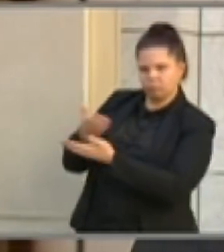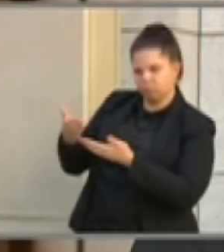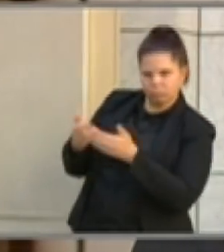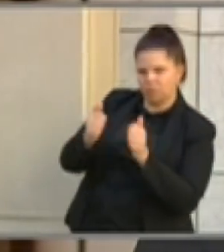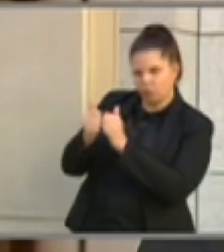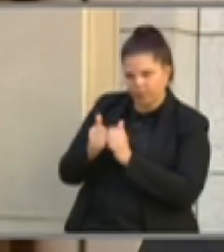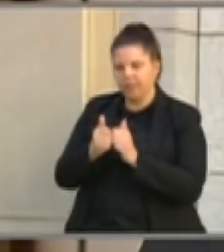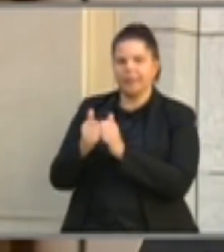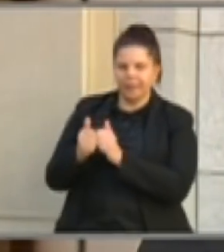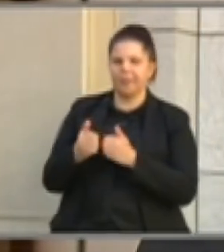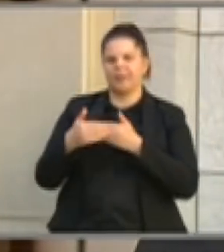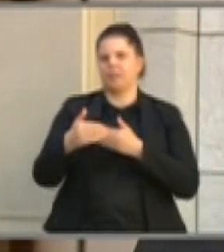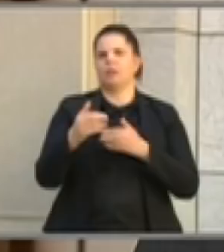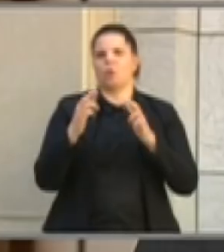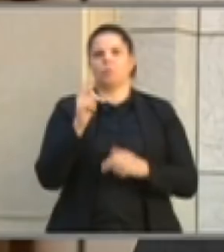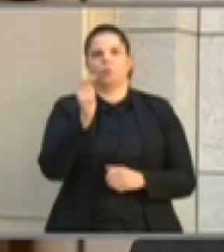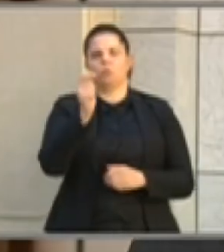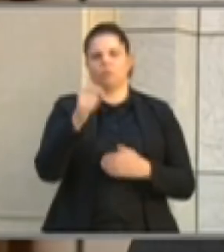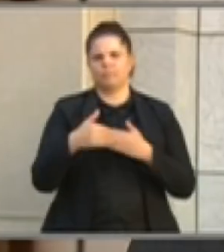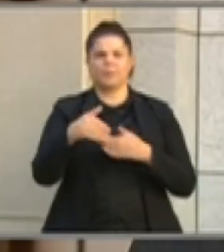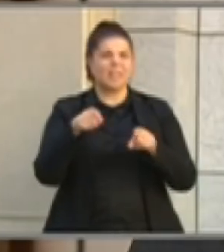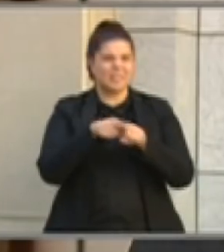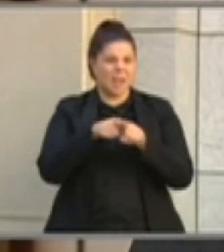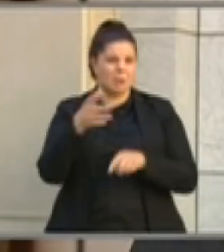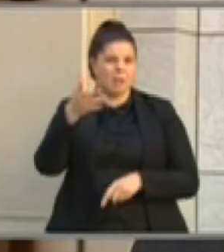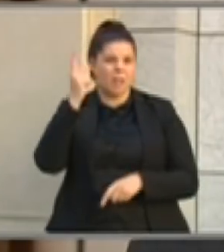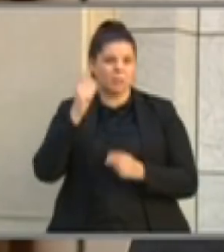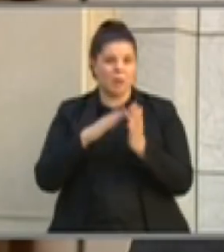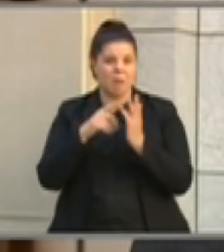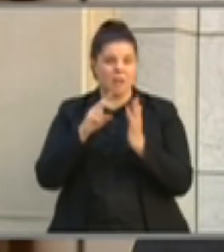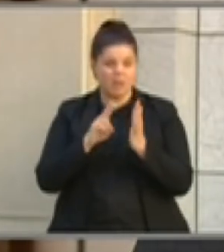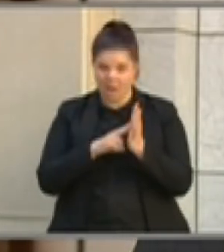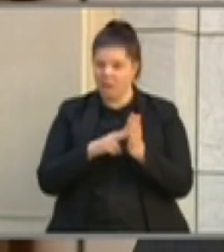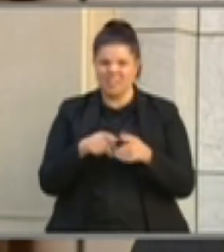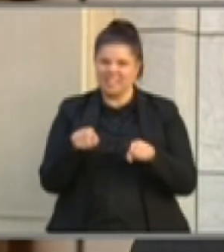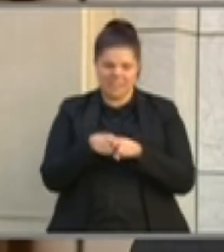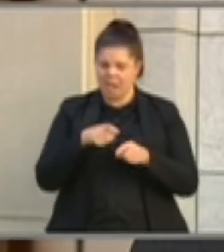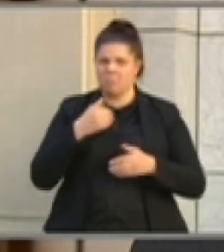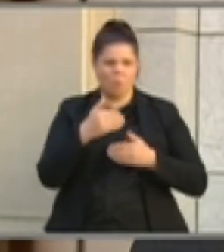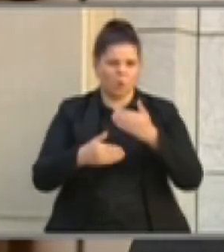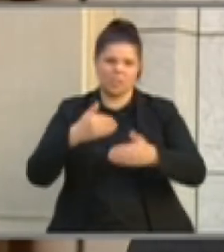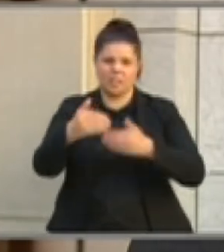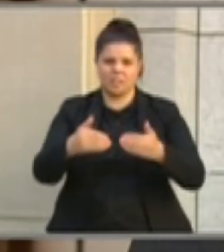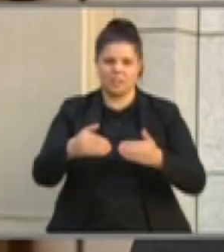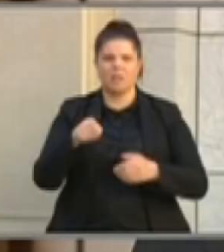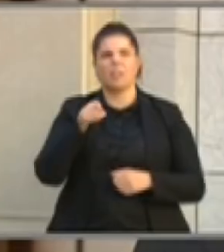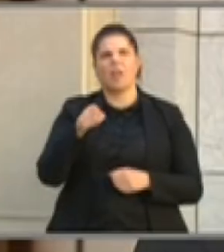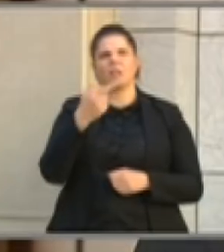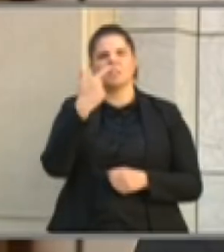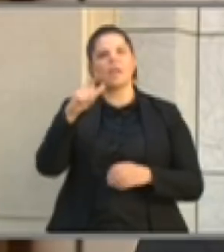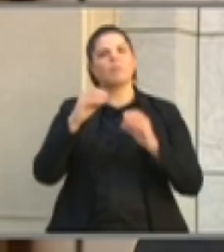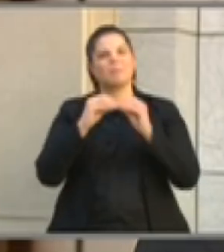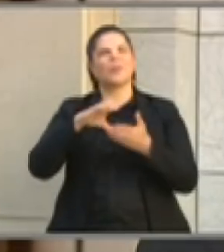as quickly as possible, as we saw last Monday when we did that exact process for around almost $70